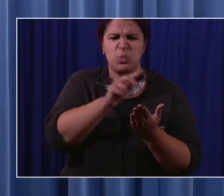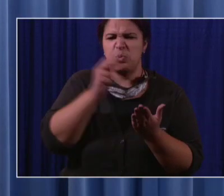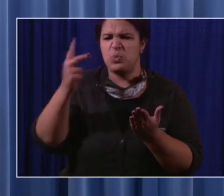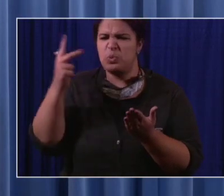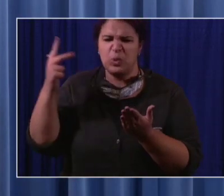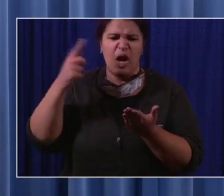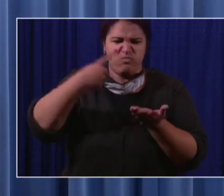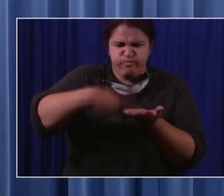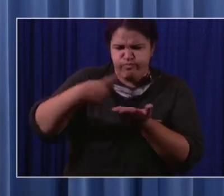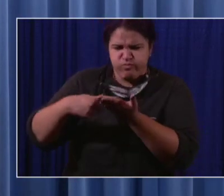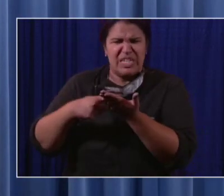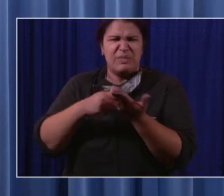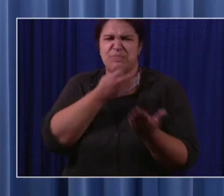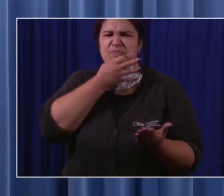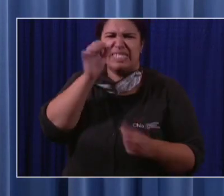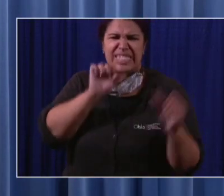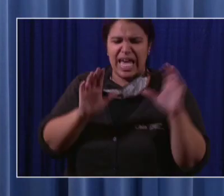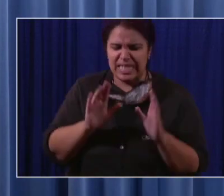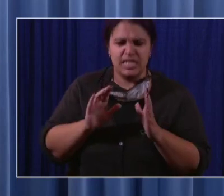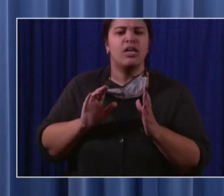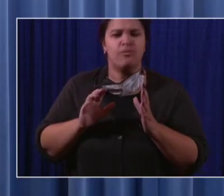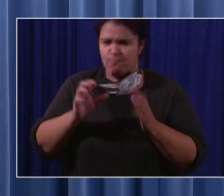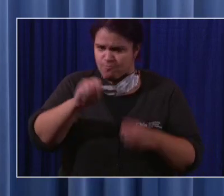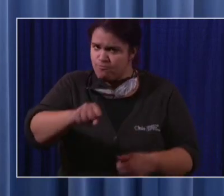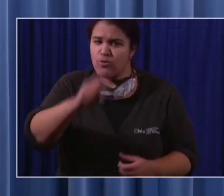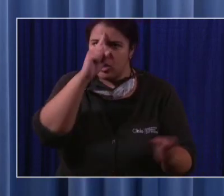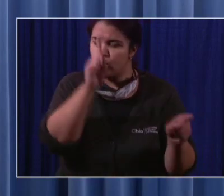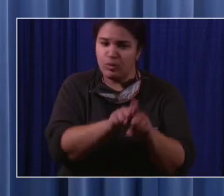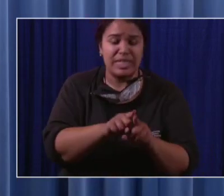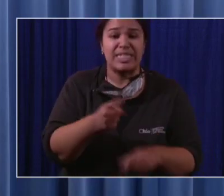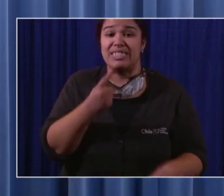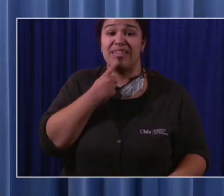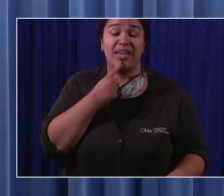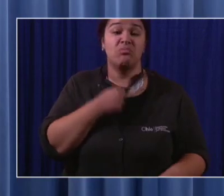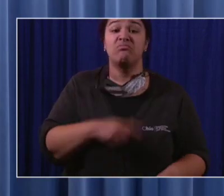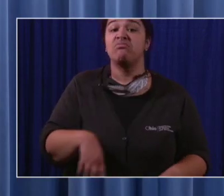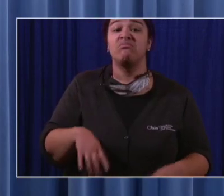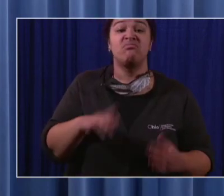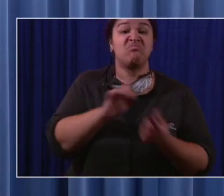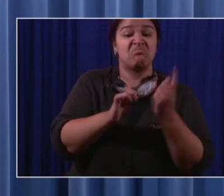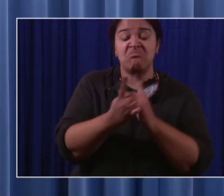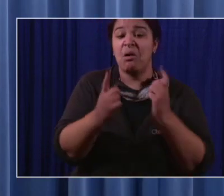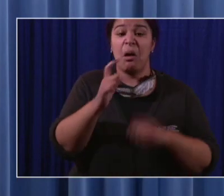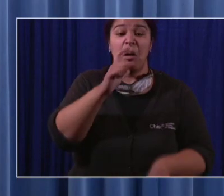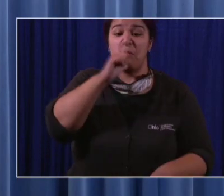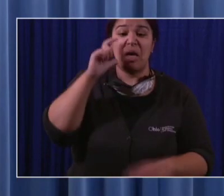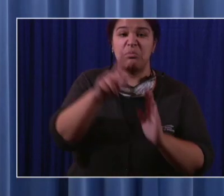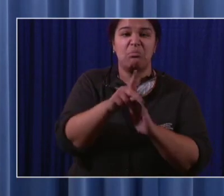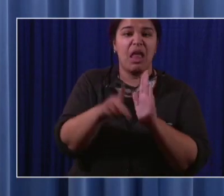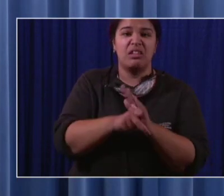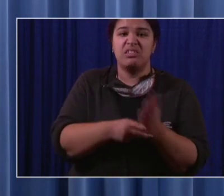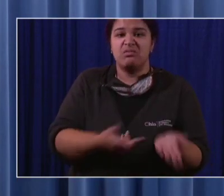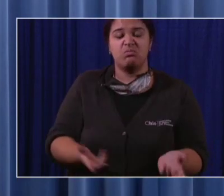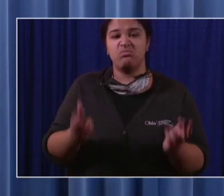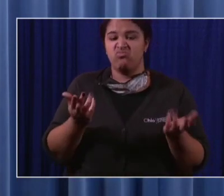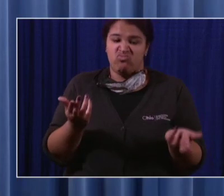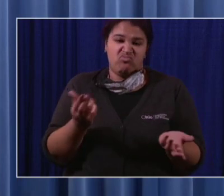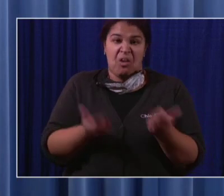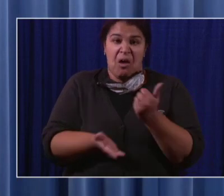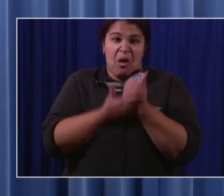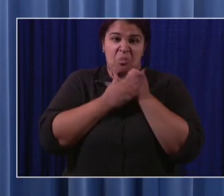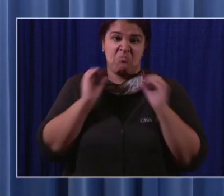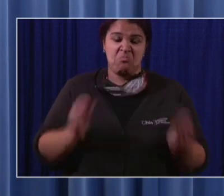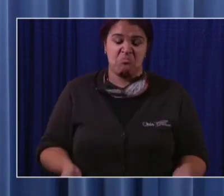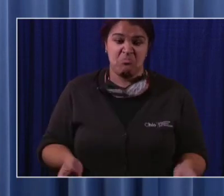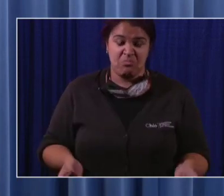test, trace, quarantine, and mask policies will not work. Michael Osterholm, director of the Center of Infectious Disease Research at